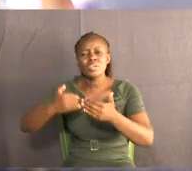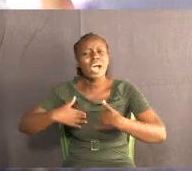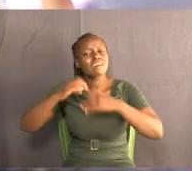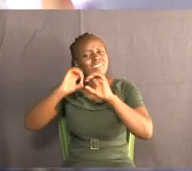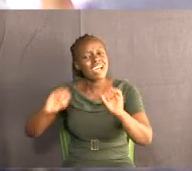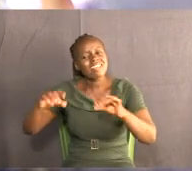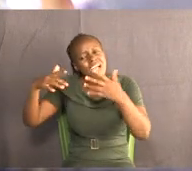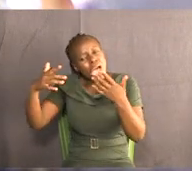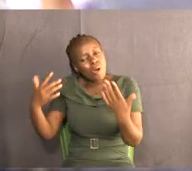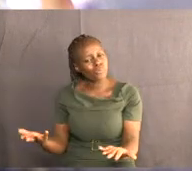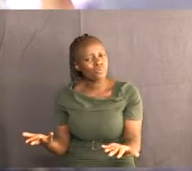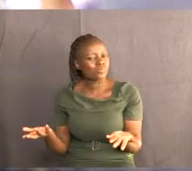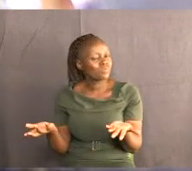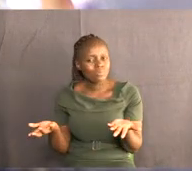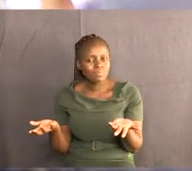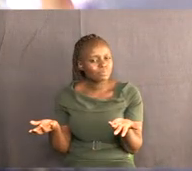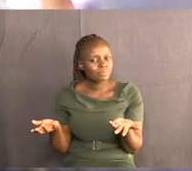How?